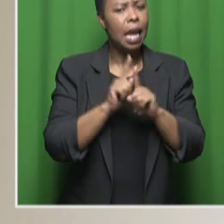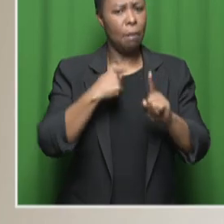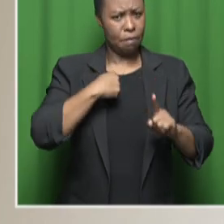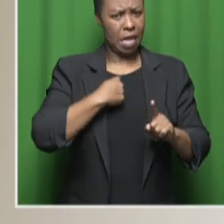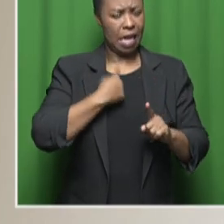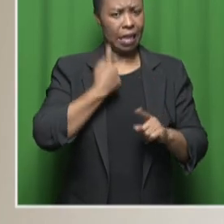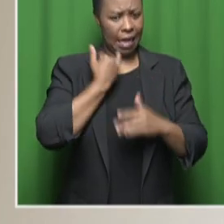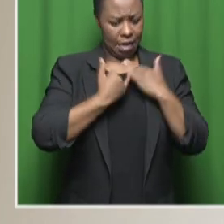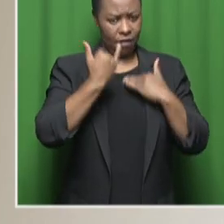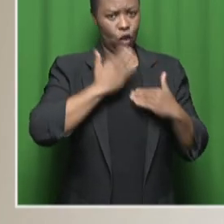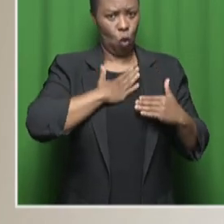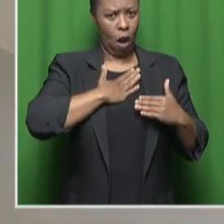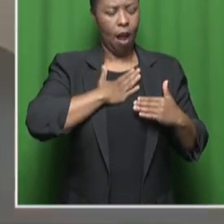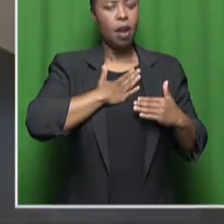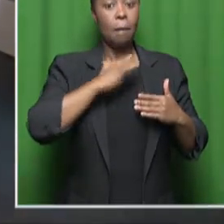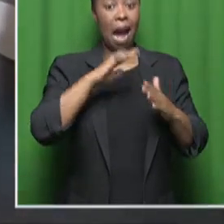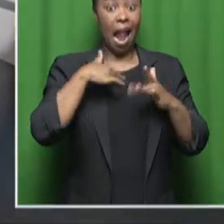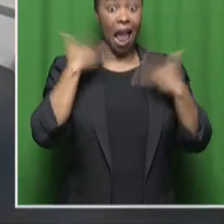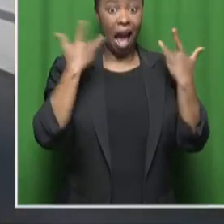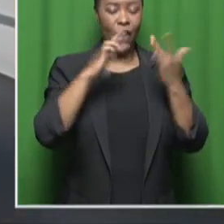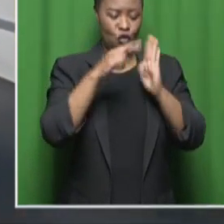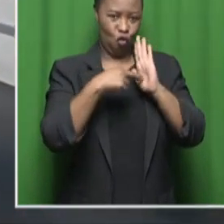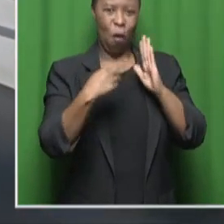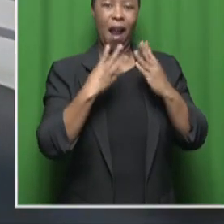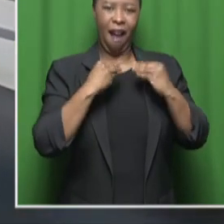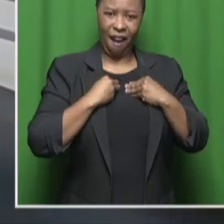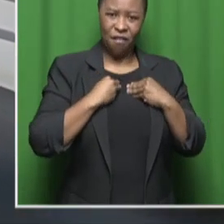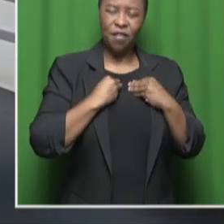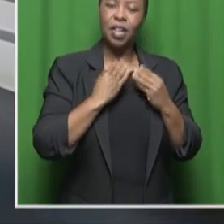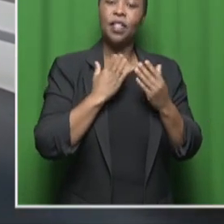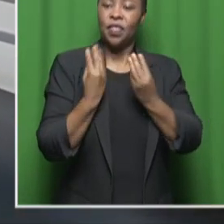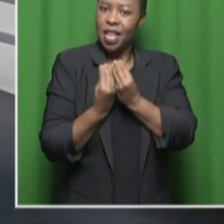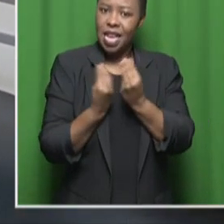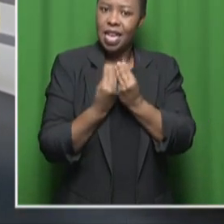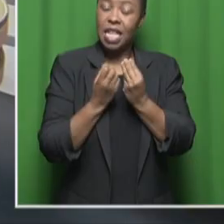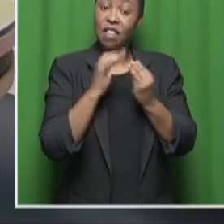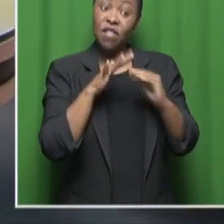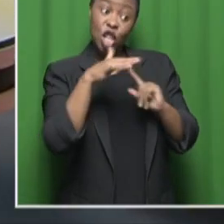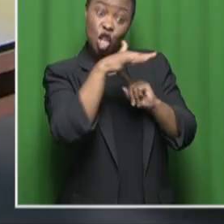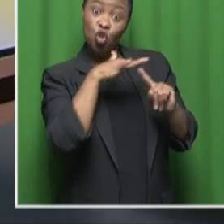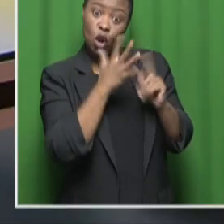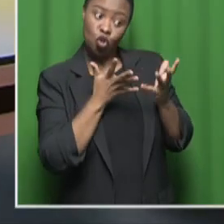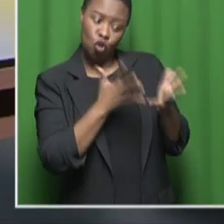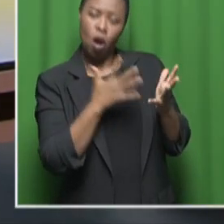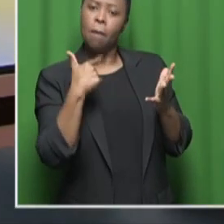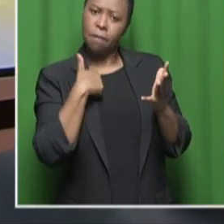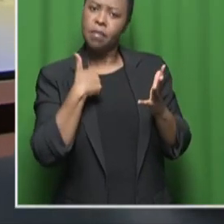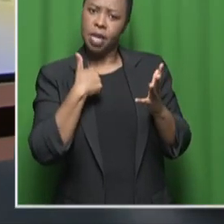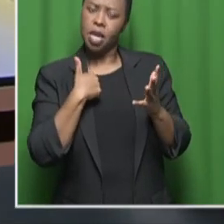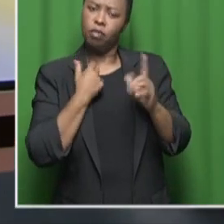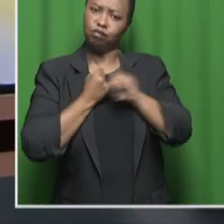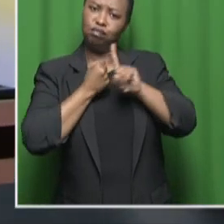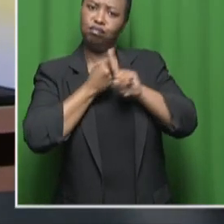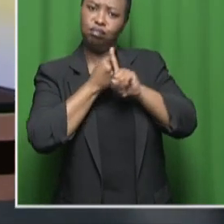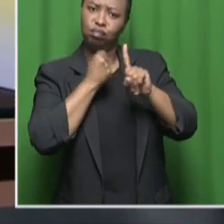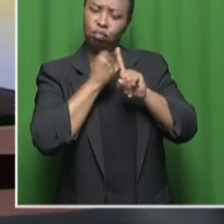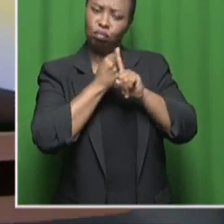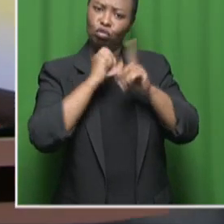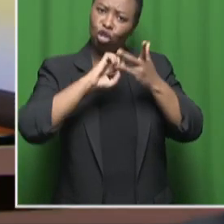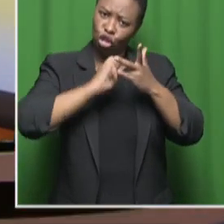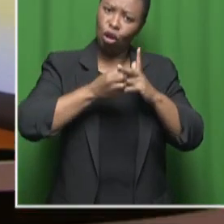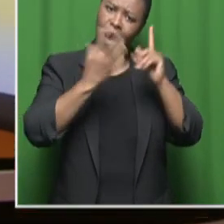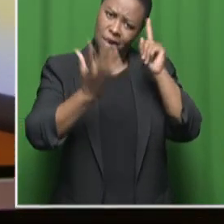individual, have a role to play in my life, and there's certain things that I can do in the situation that I am to uplift myself. Speaking of